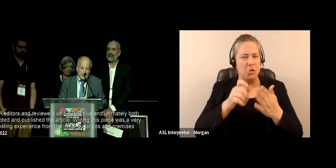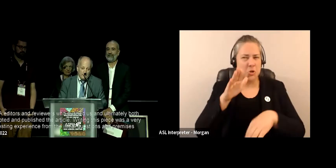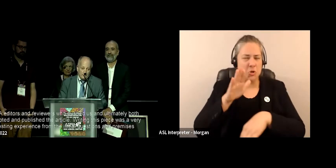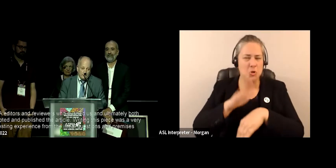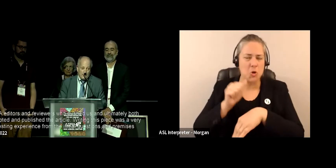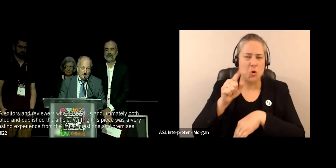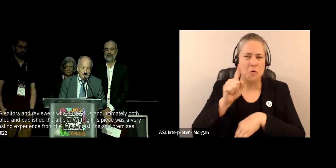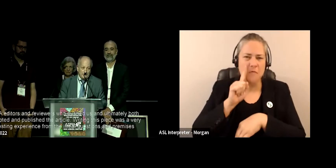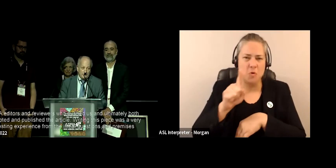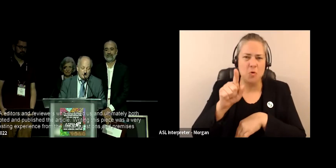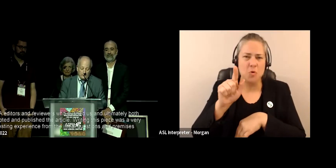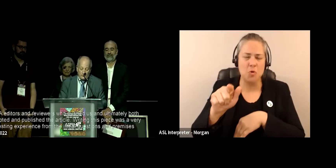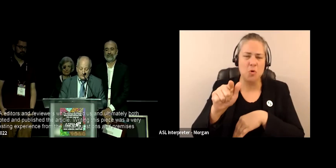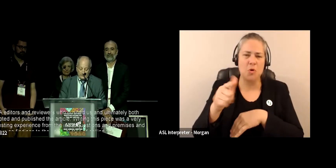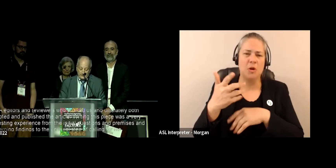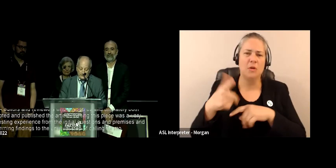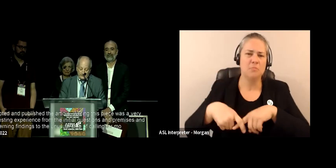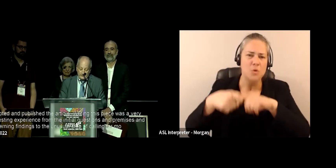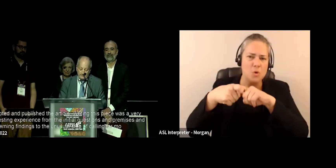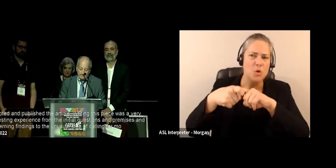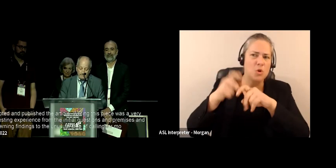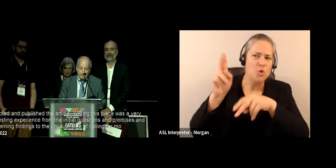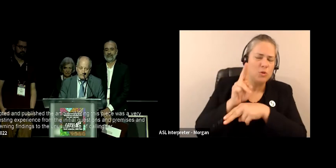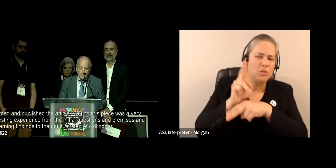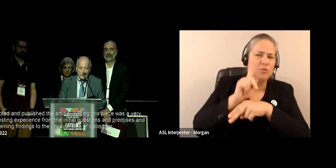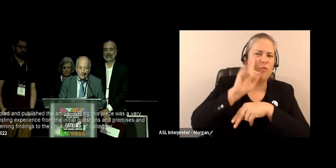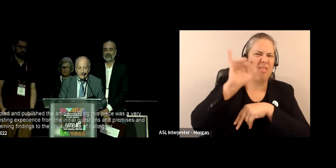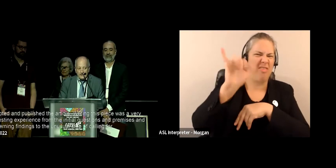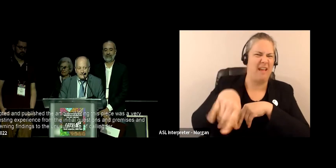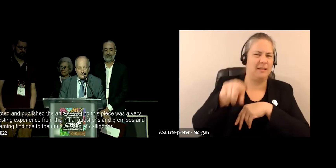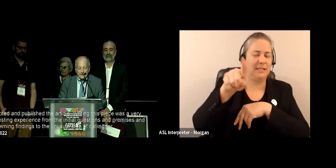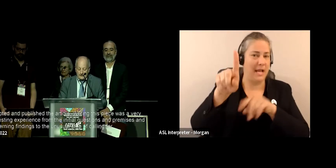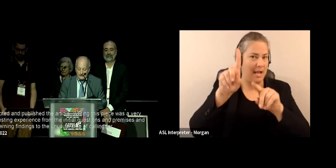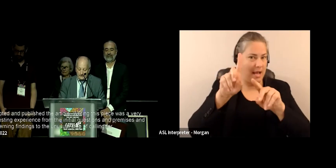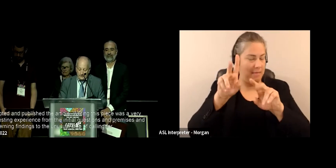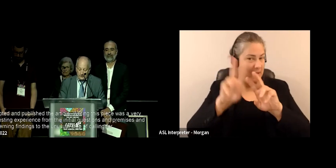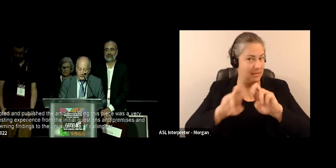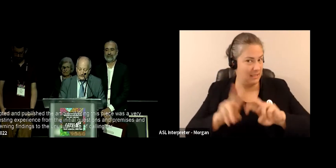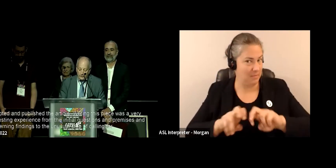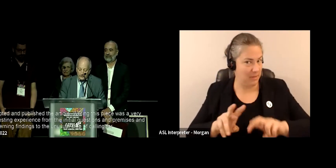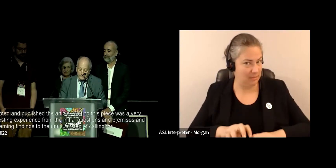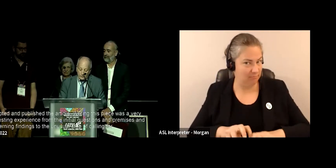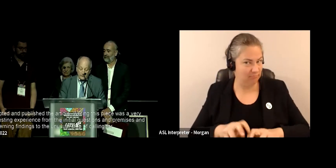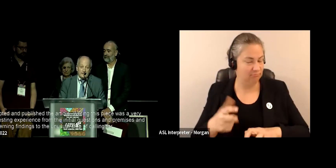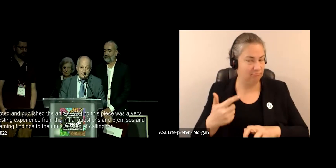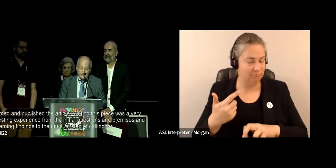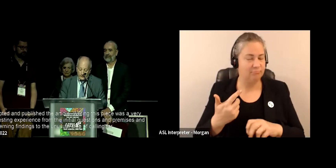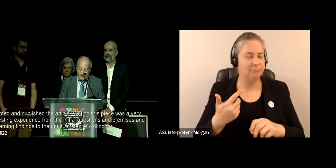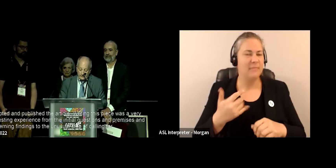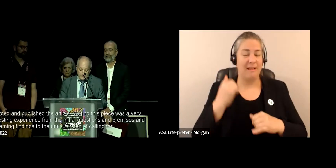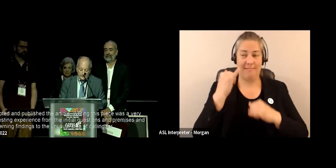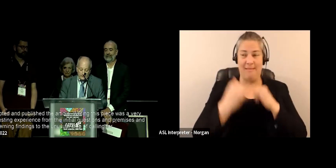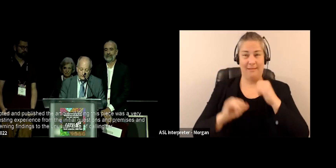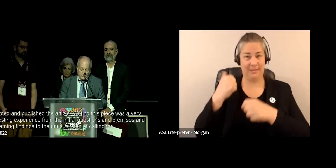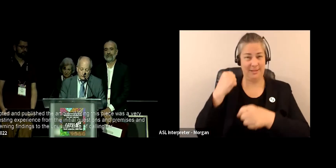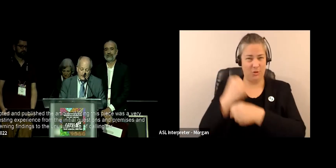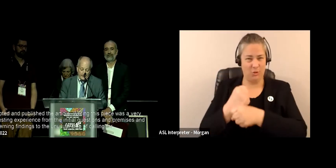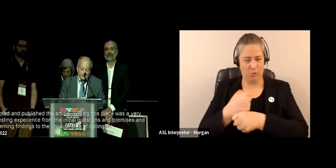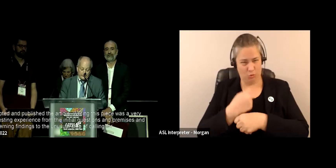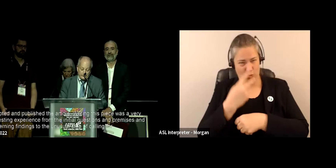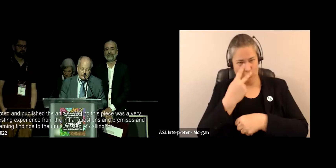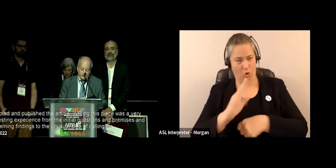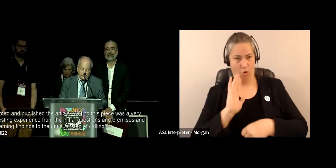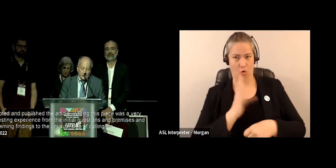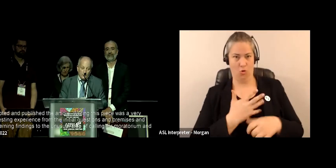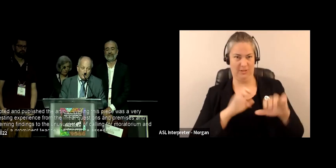usage of a prominent teacher performance assessment. Over the last decade, we've witnessed the frailty of our